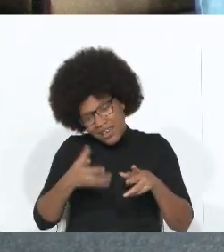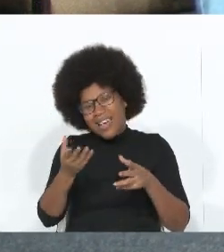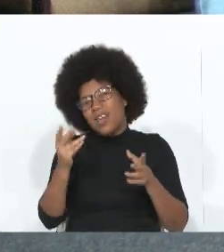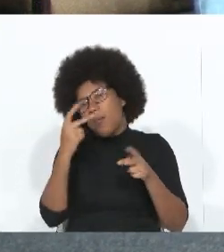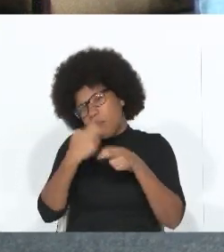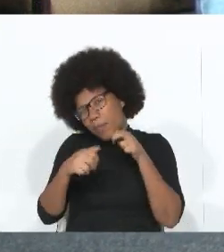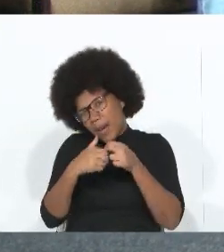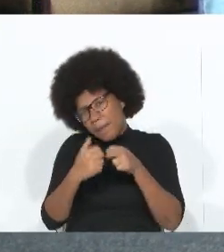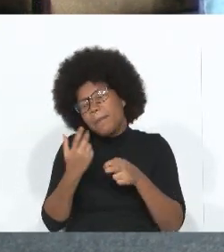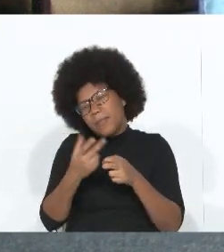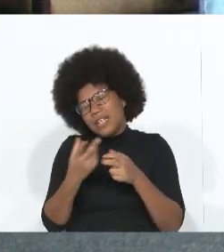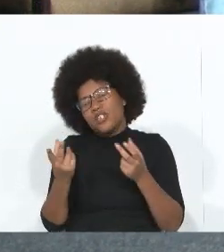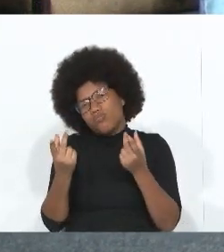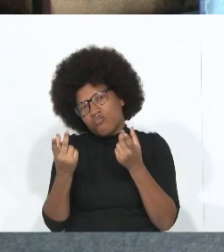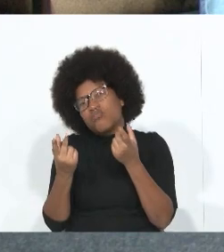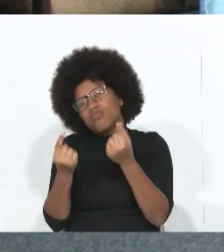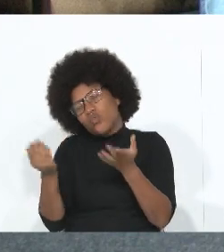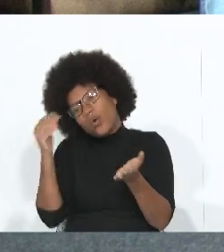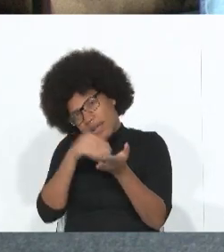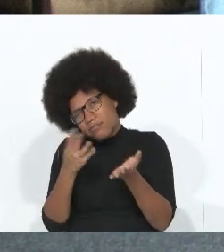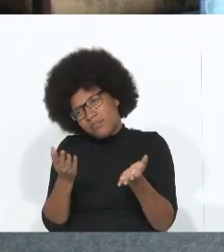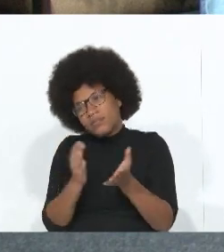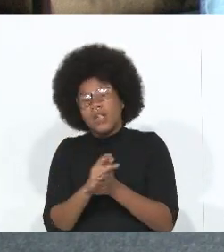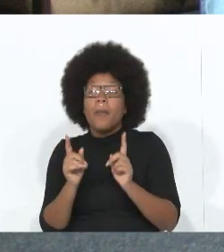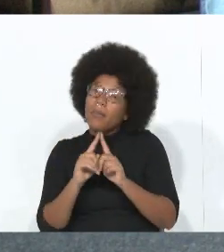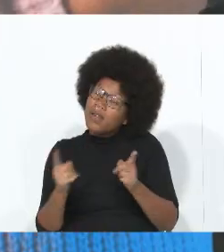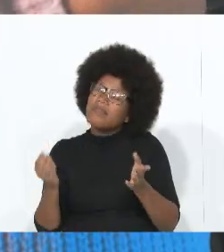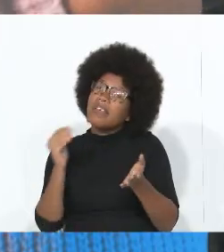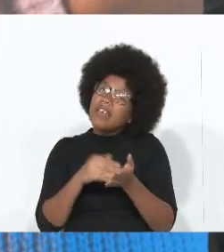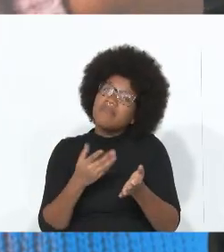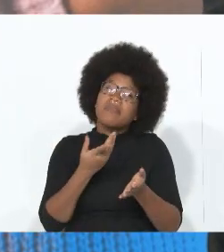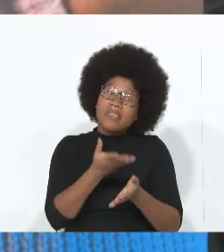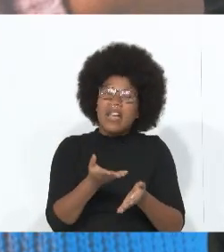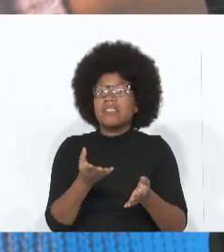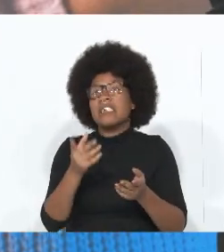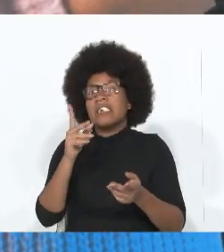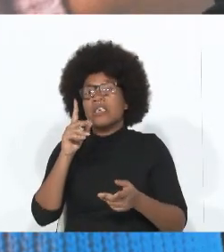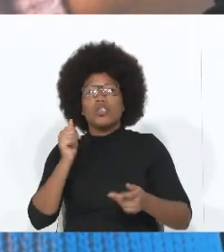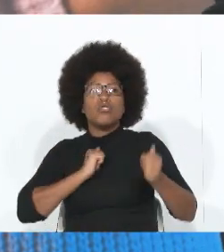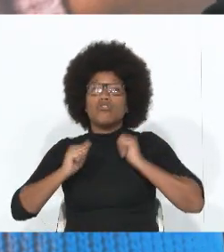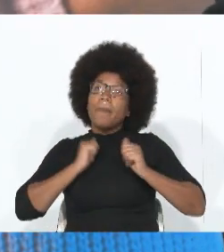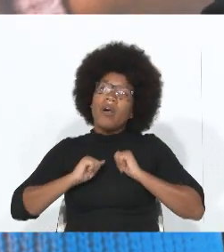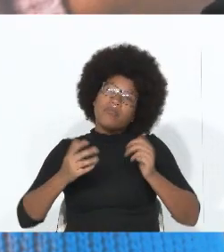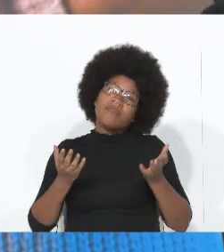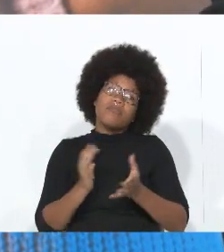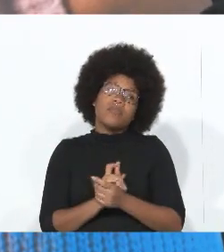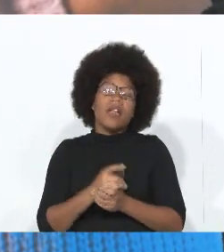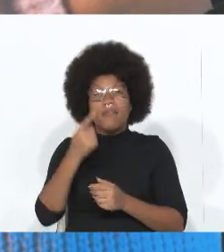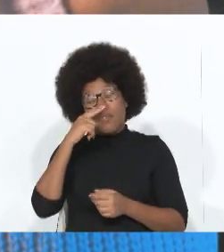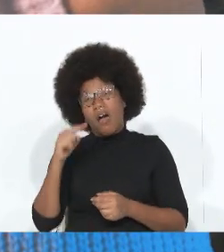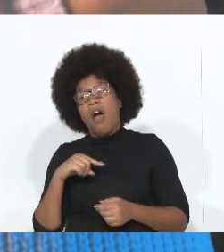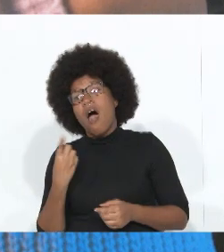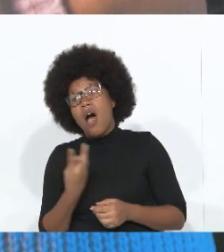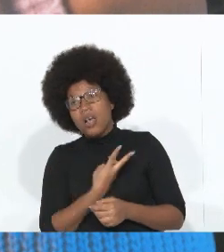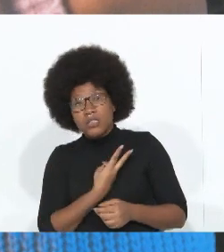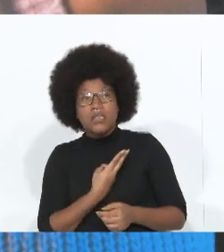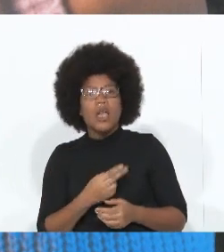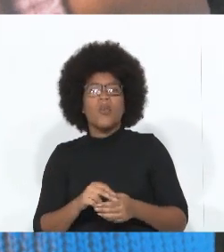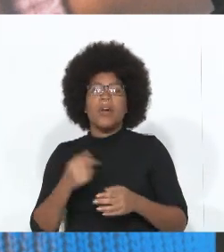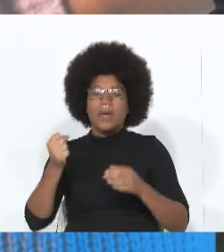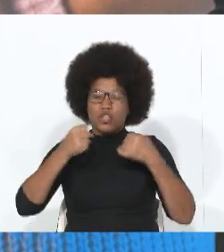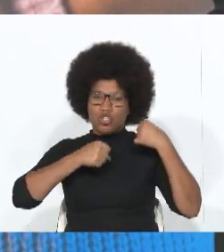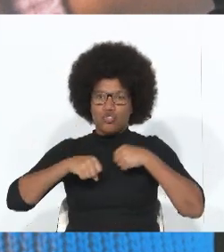right? So but again, that's theater. That was, for us, it would have been street